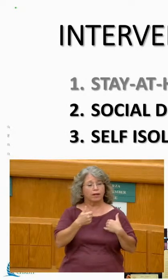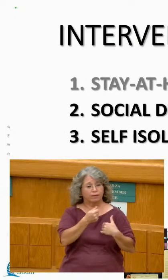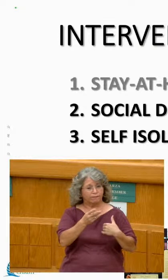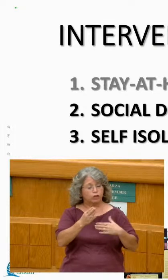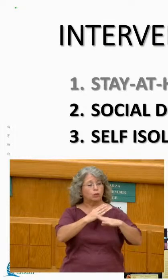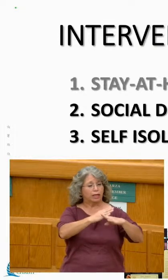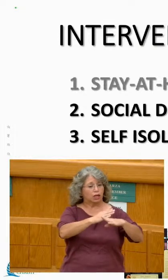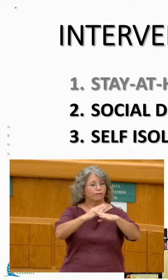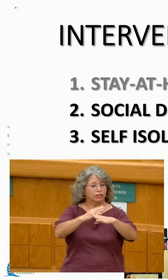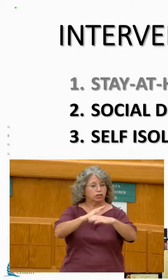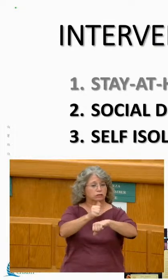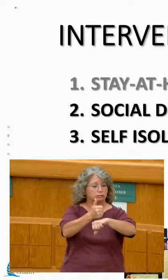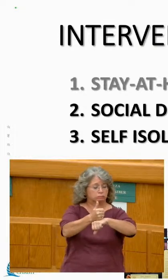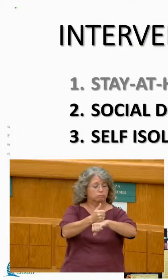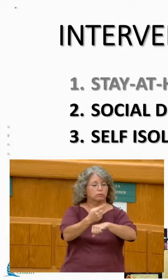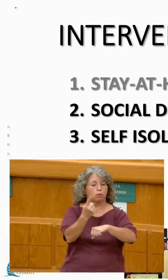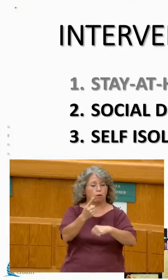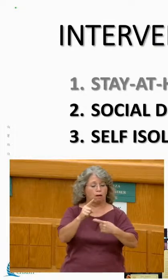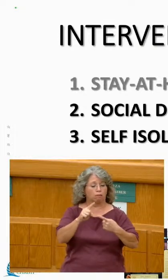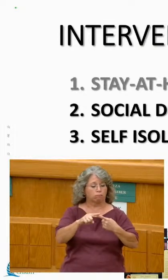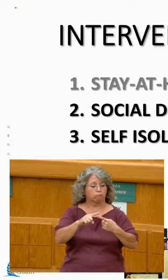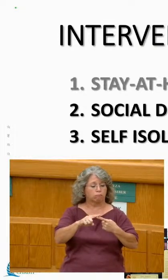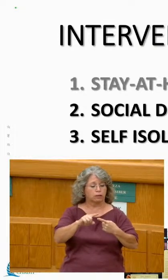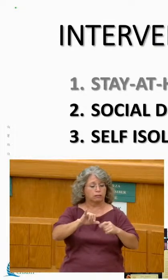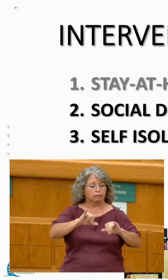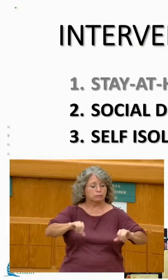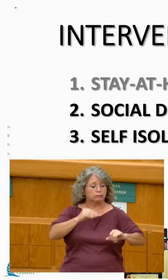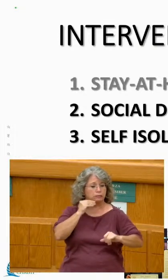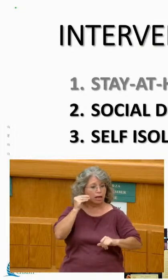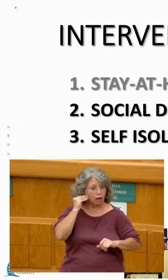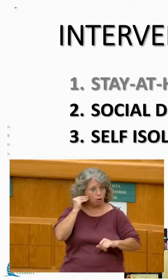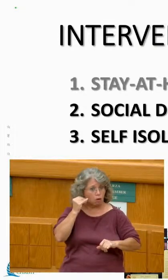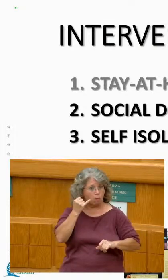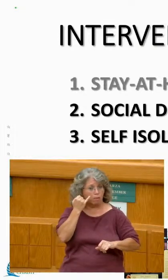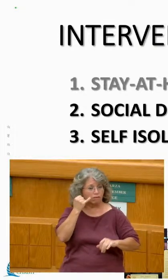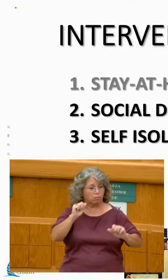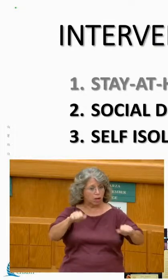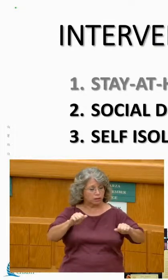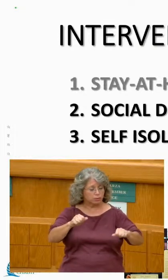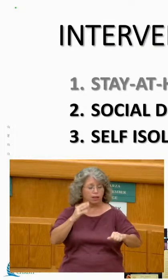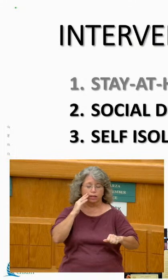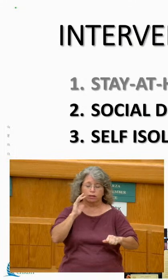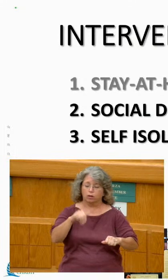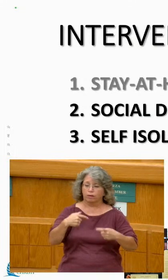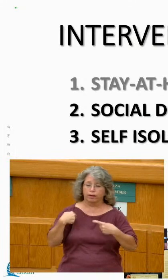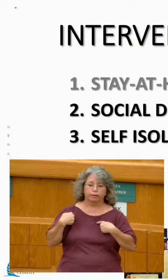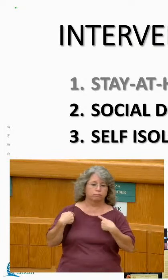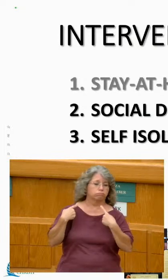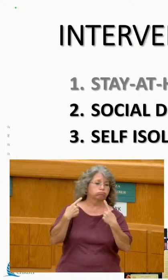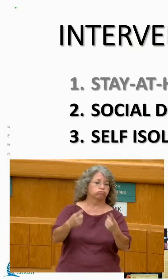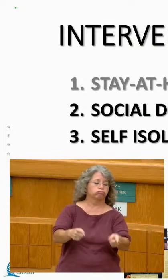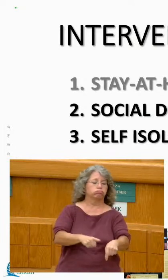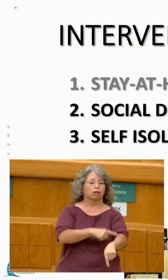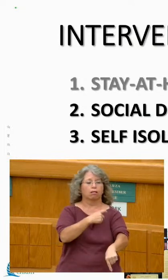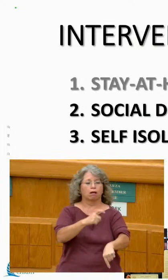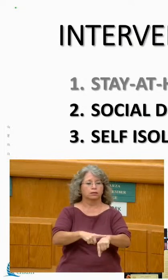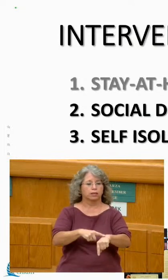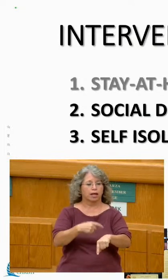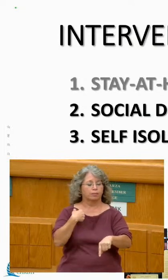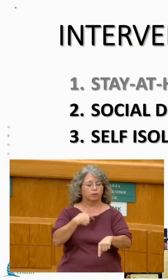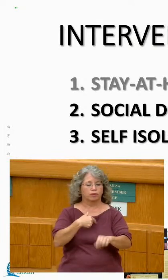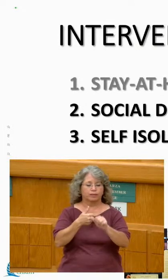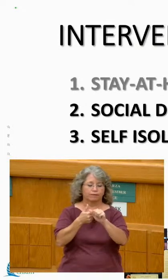place. One is stay at home if you can. I know that it's been a long time that we've been under this